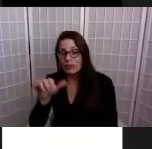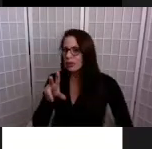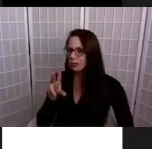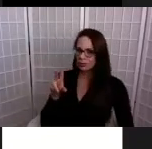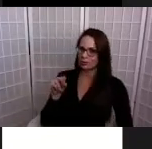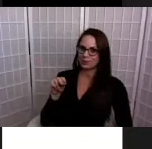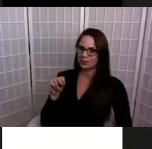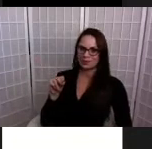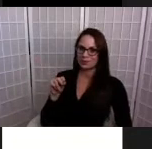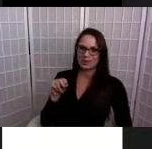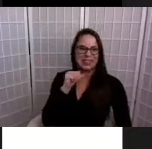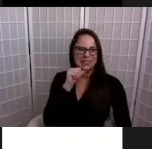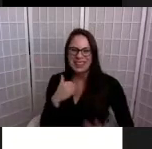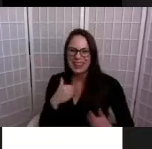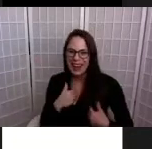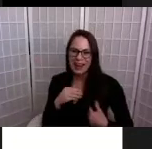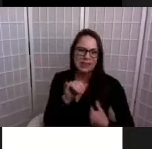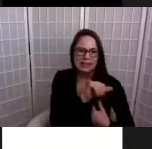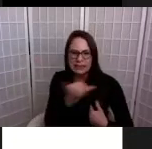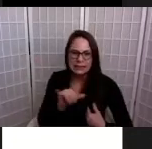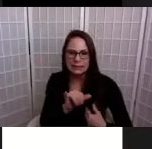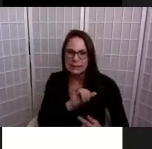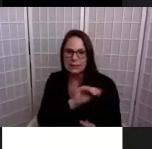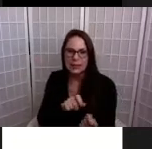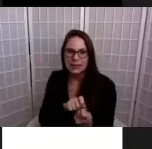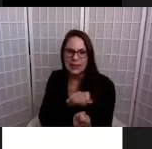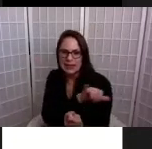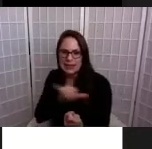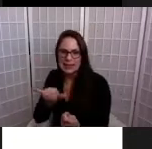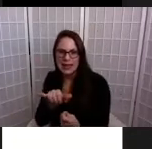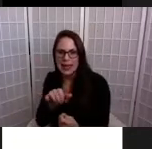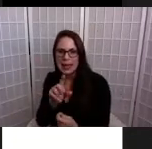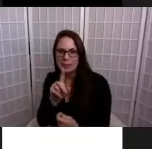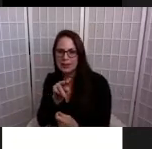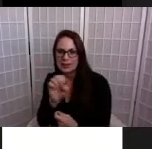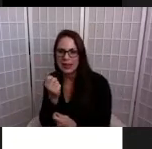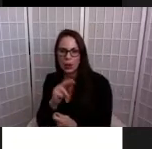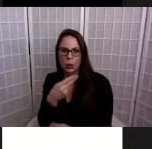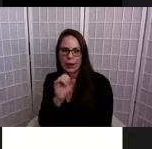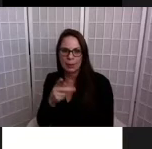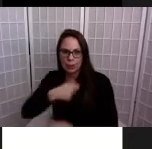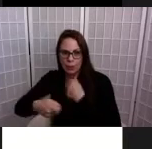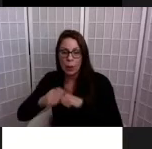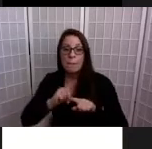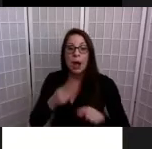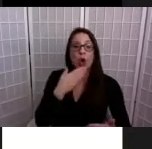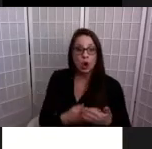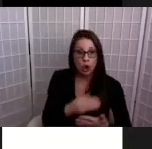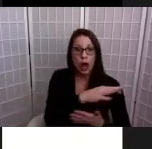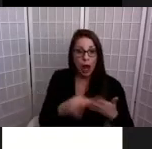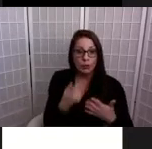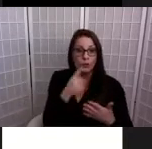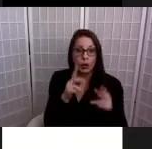same kind of result, let's say, that a knee or hip replacement does, but it's a good option for the person who has very significant